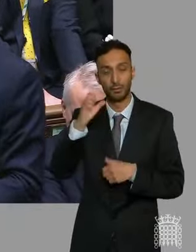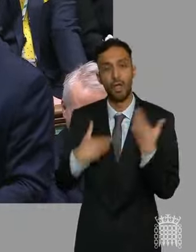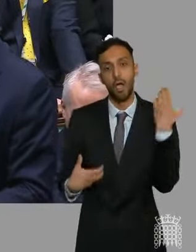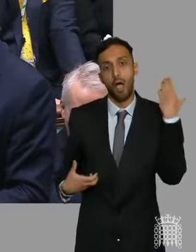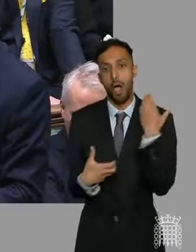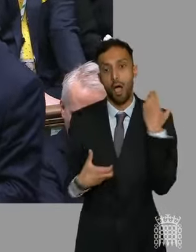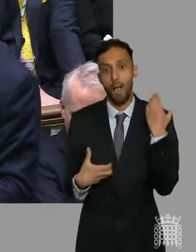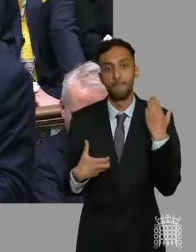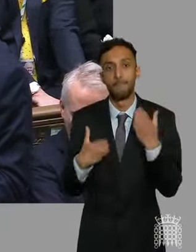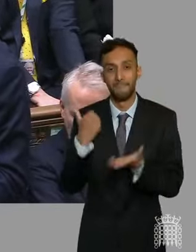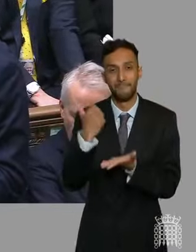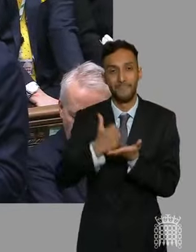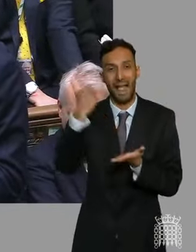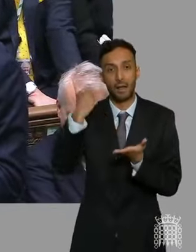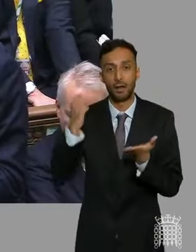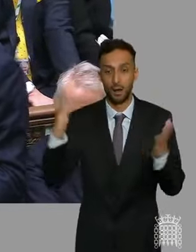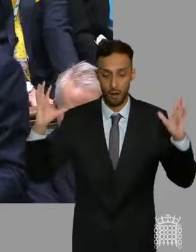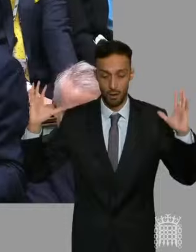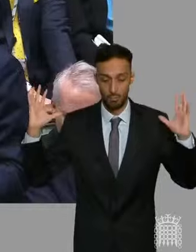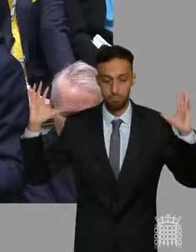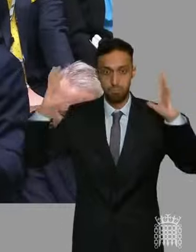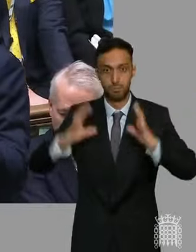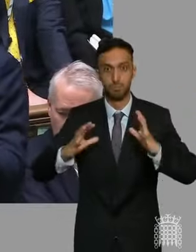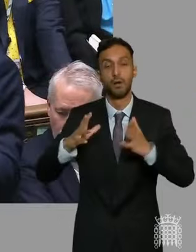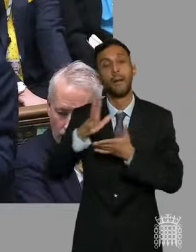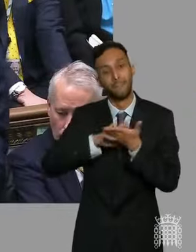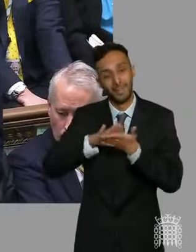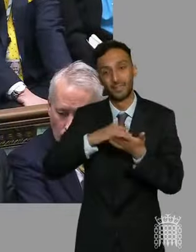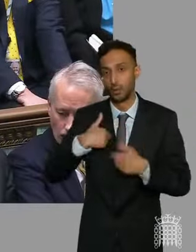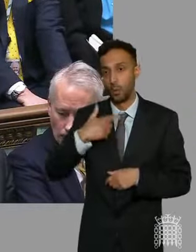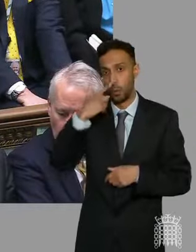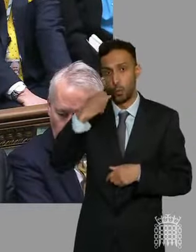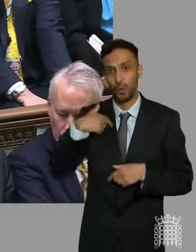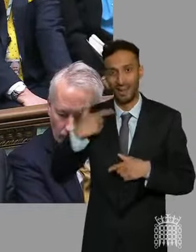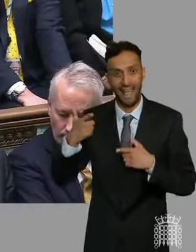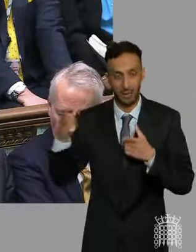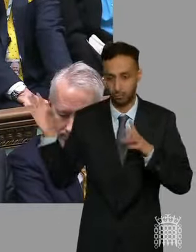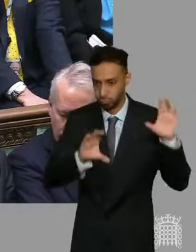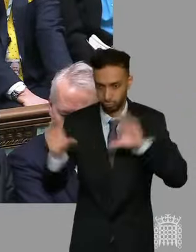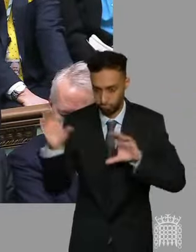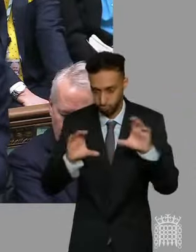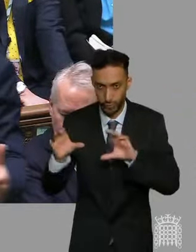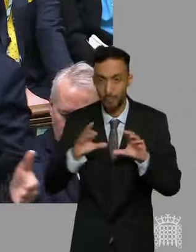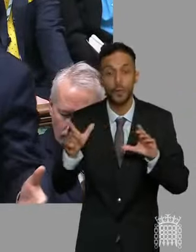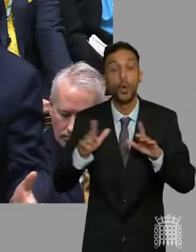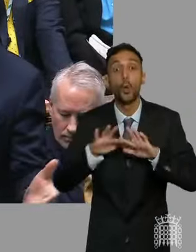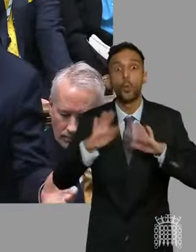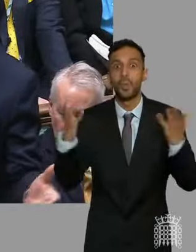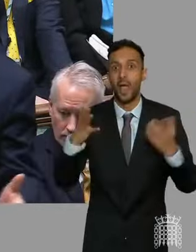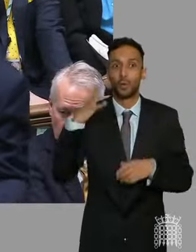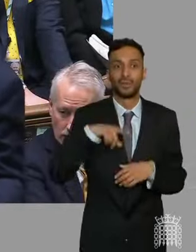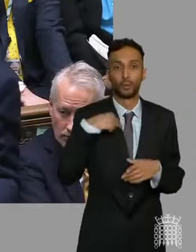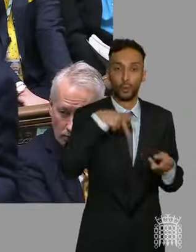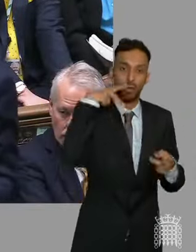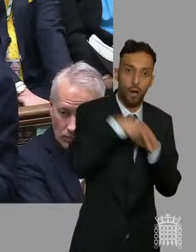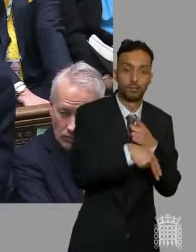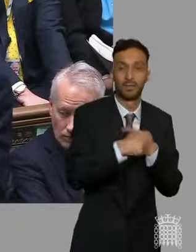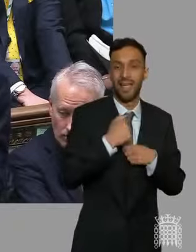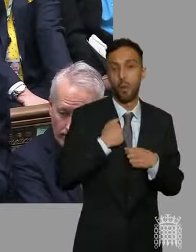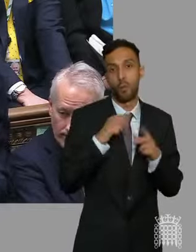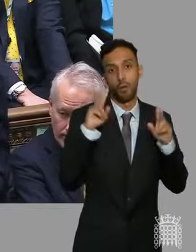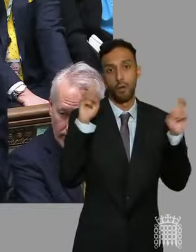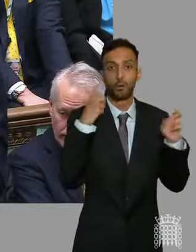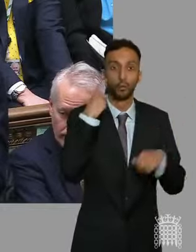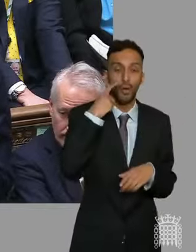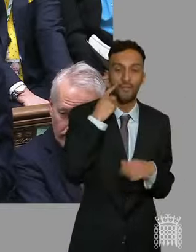need to cut Britain's vital soft power. So will the Prime Minister look at this idea, work across this House